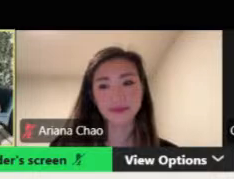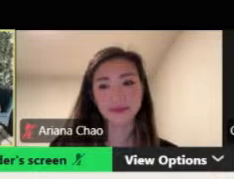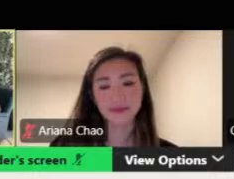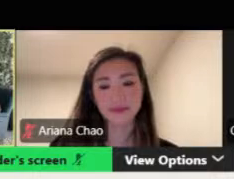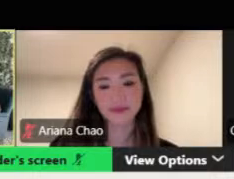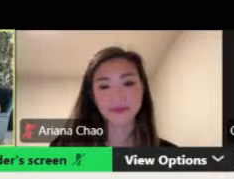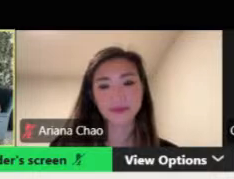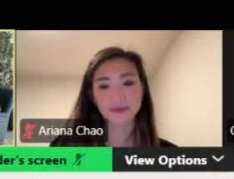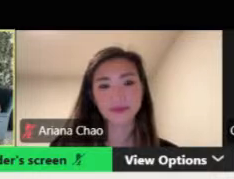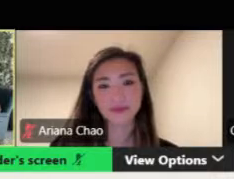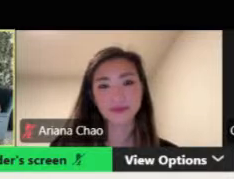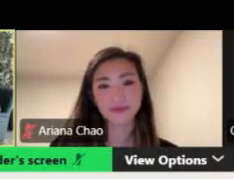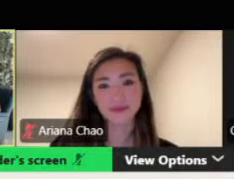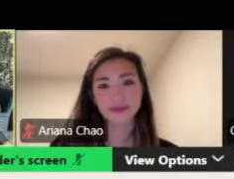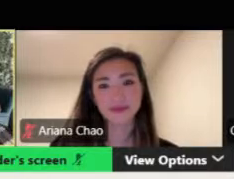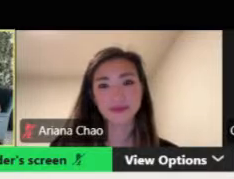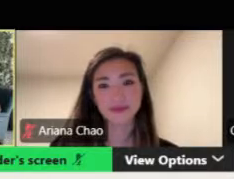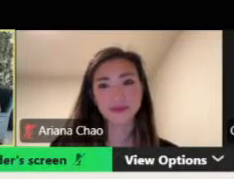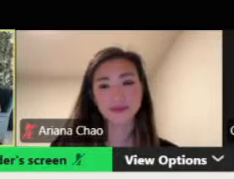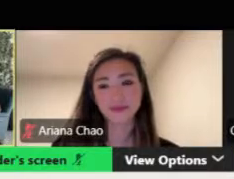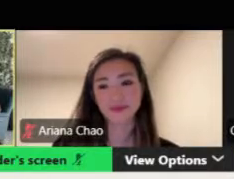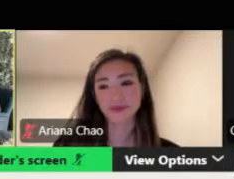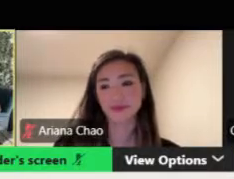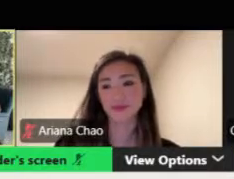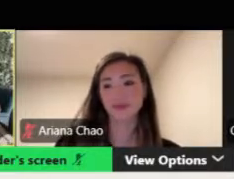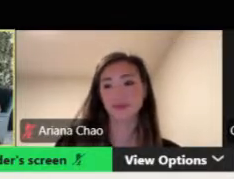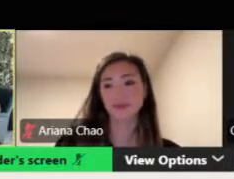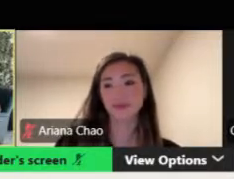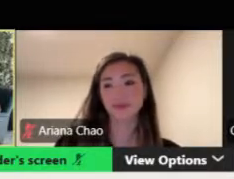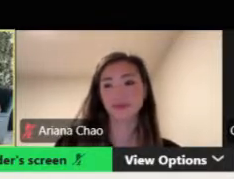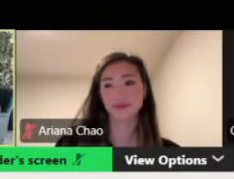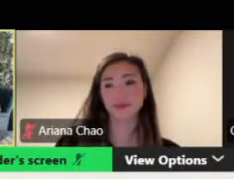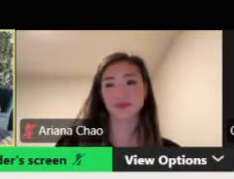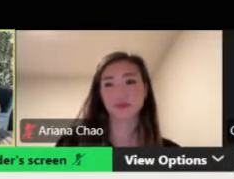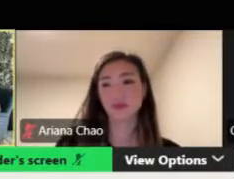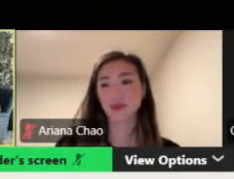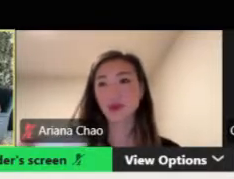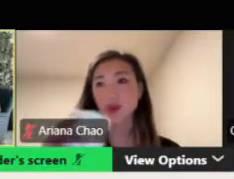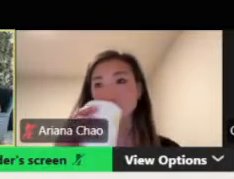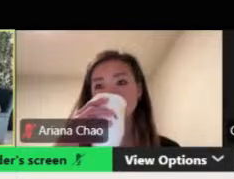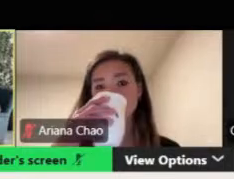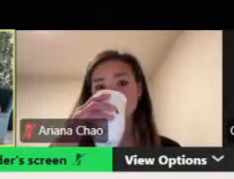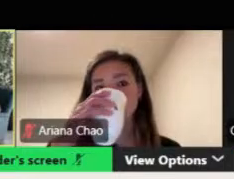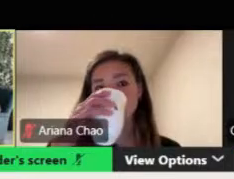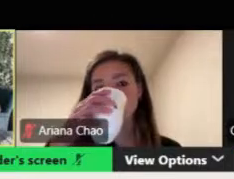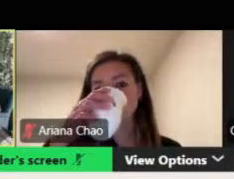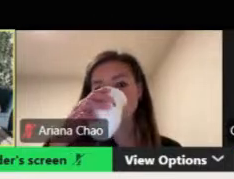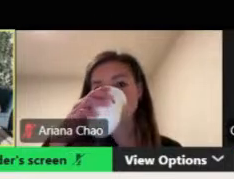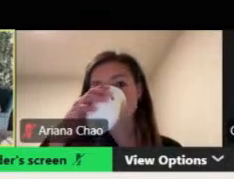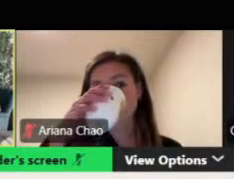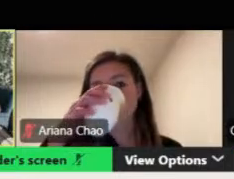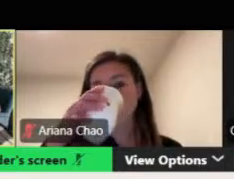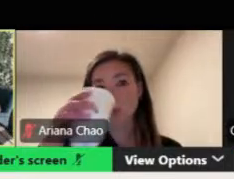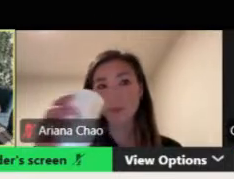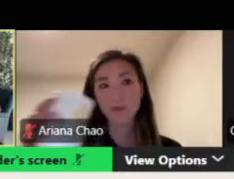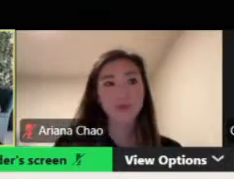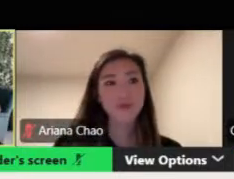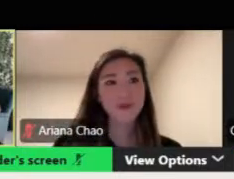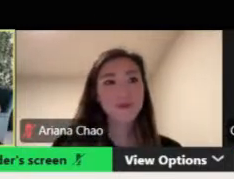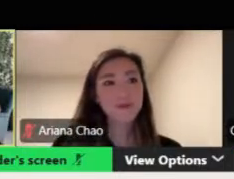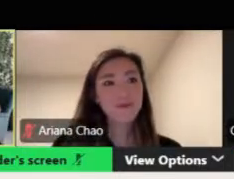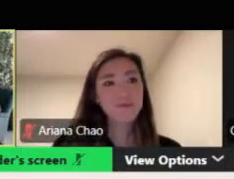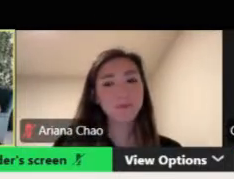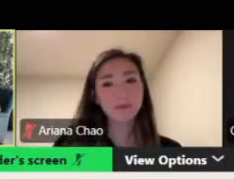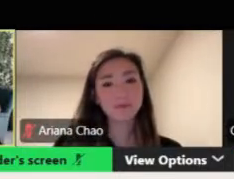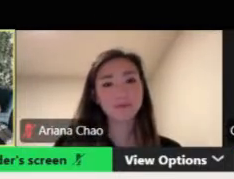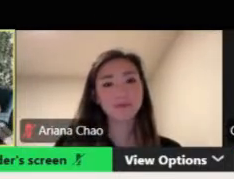was not working. I was not getting the results that I desired and really actually needed in order to prevent longer term chronic disease.